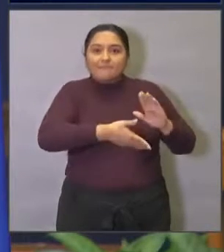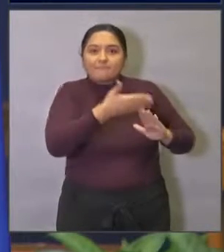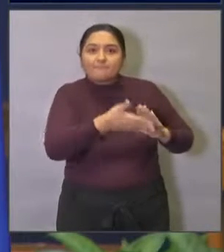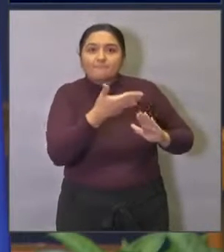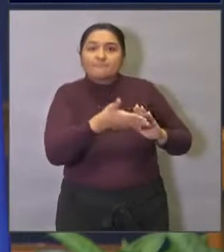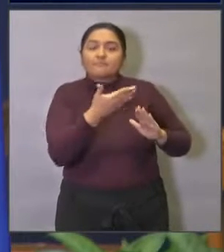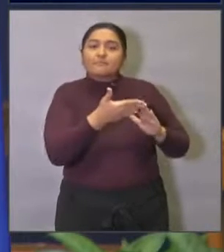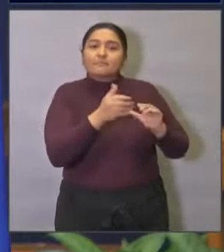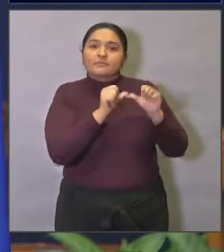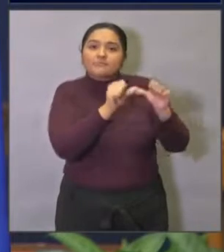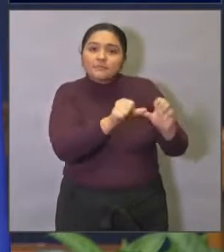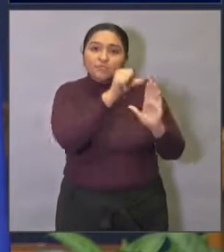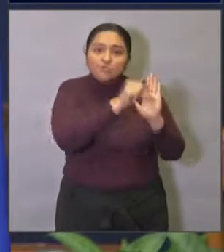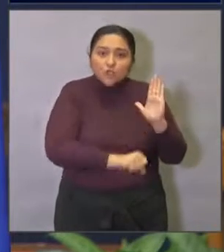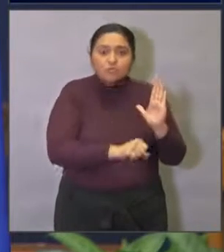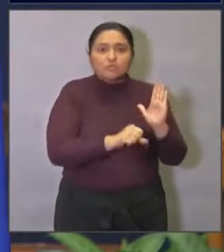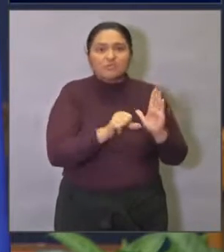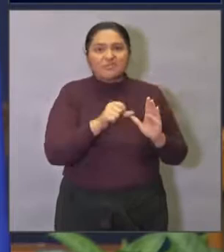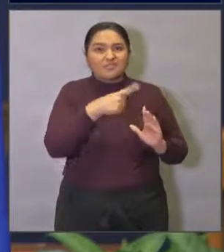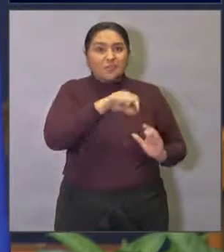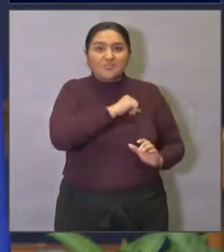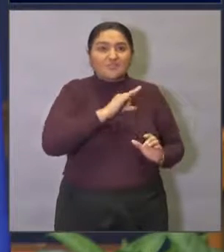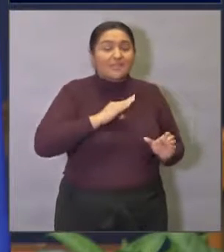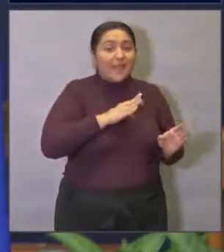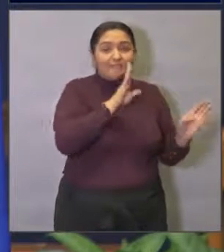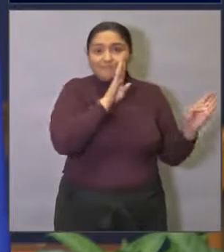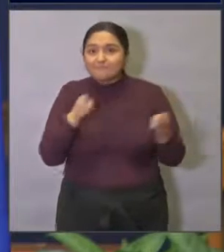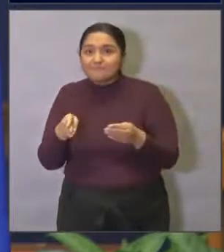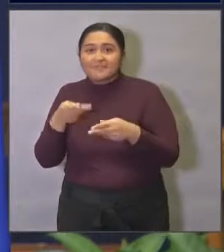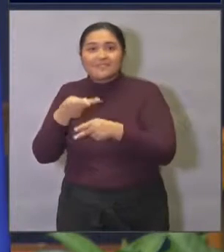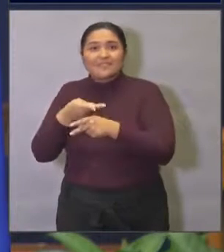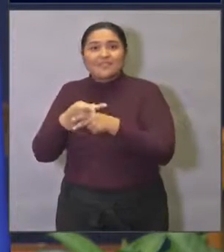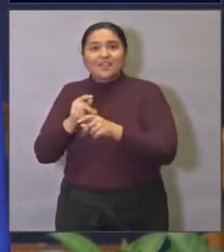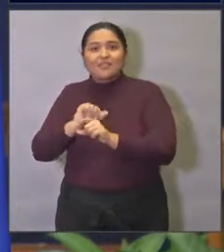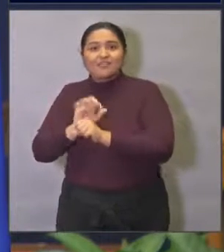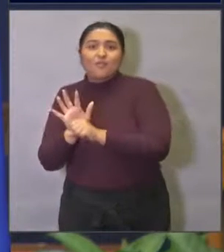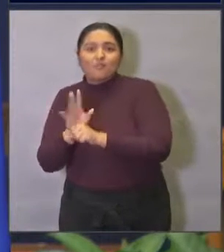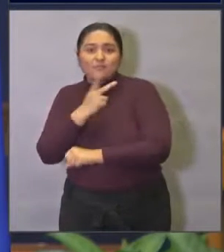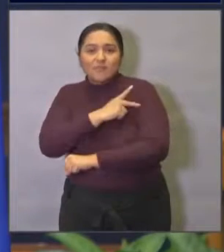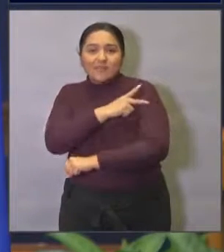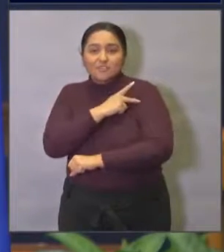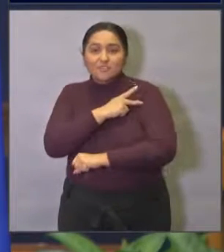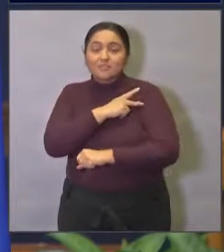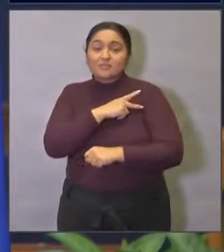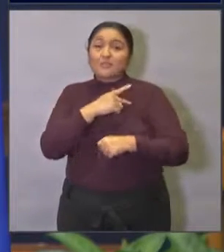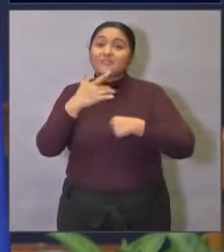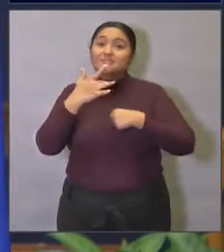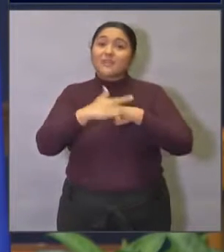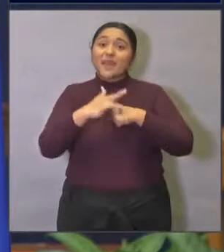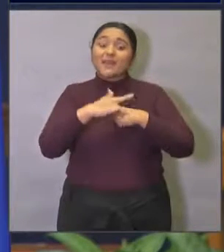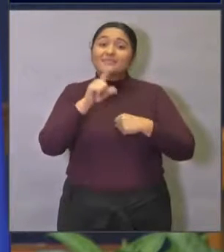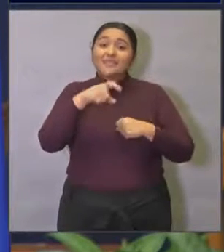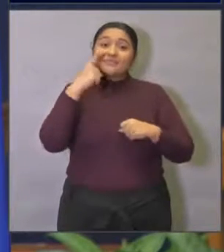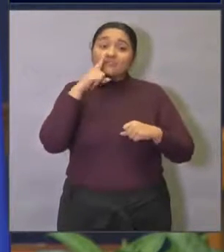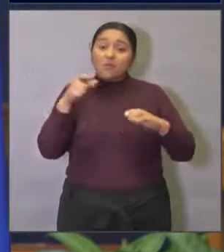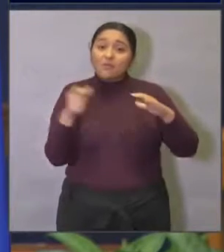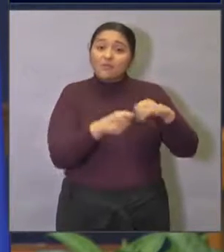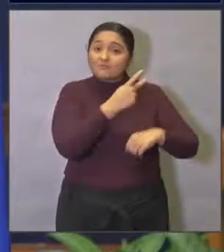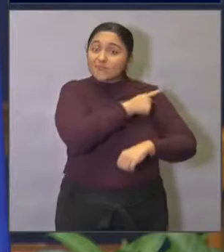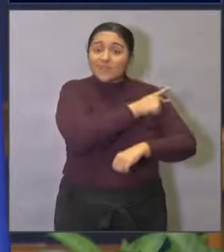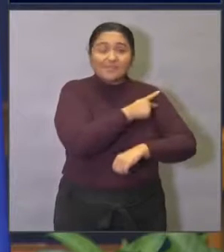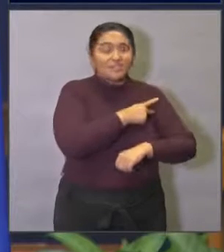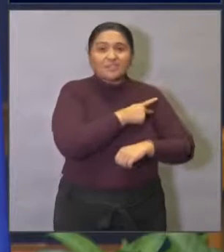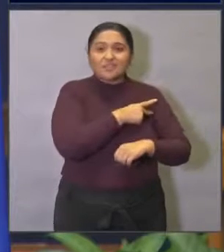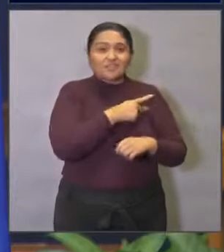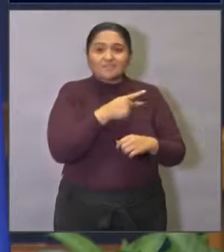should when those staff are needed to care for COVID patients and when the space is needed for inpatients who no longer fit in